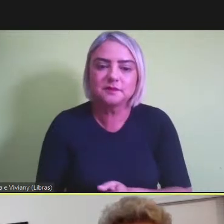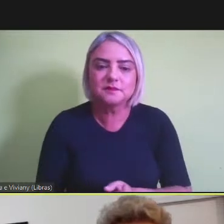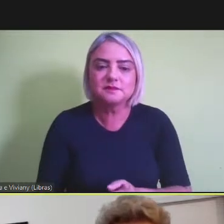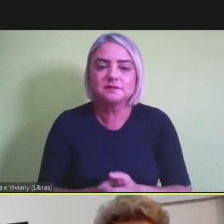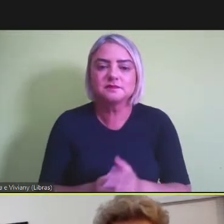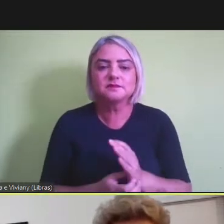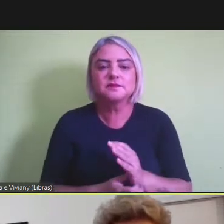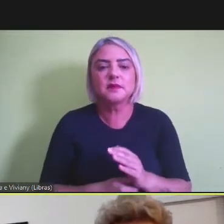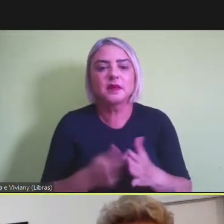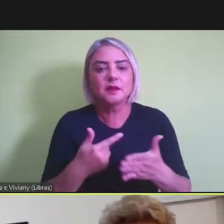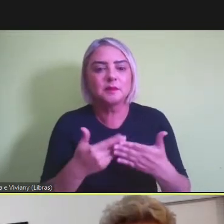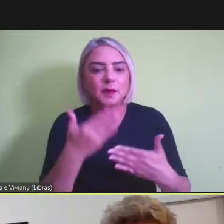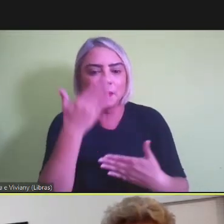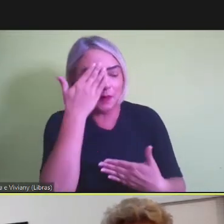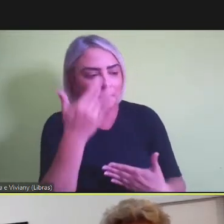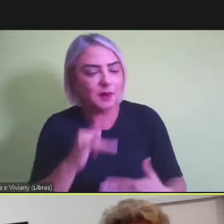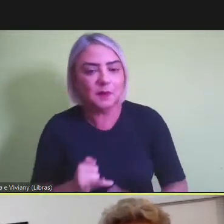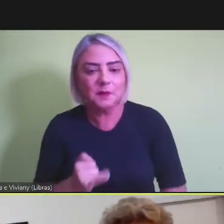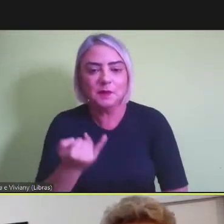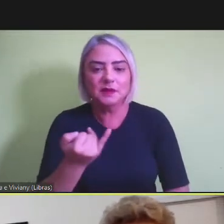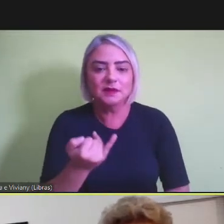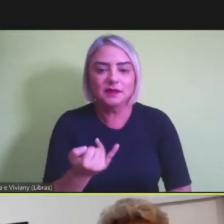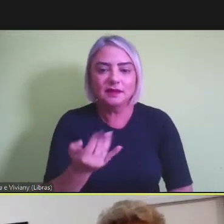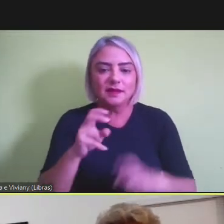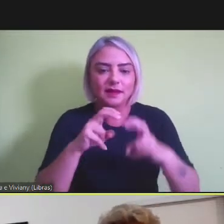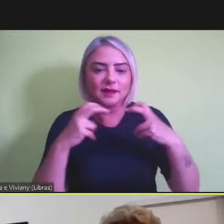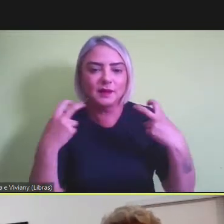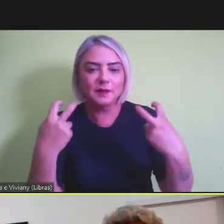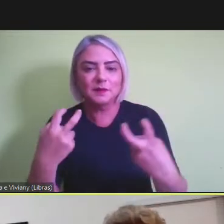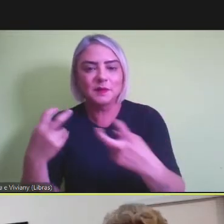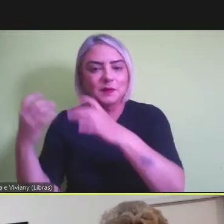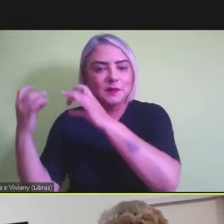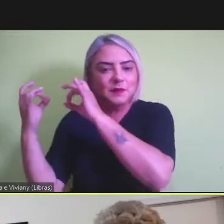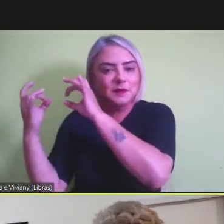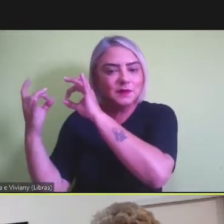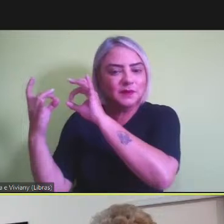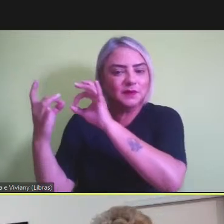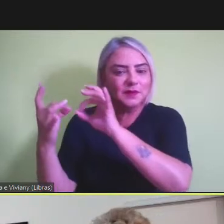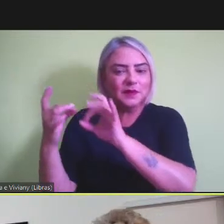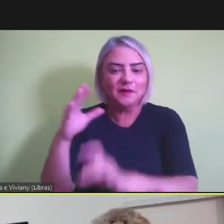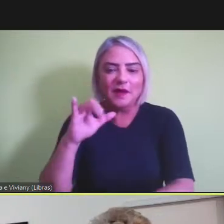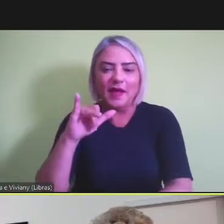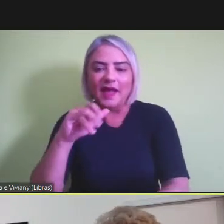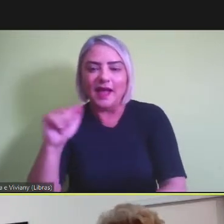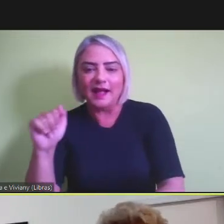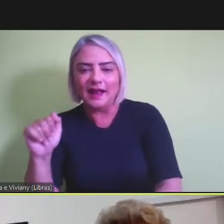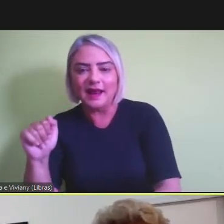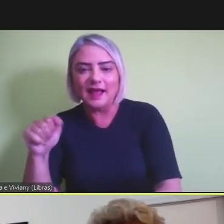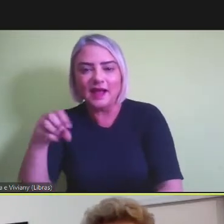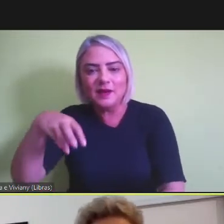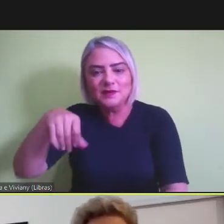question, and thank you for the opportunity to be here in this table and hearing what